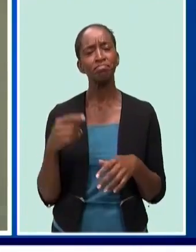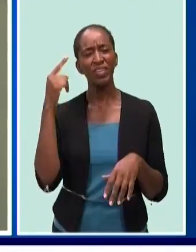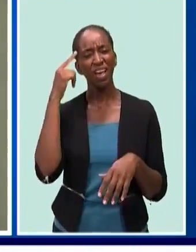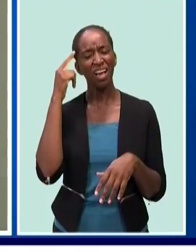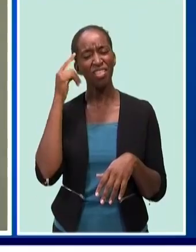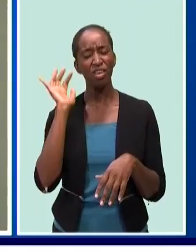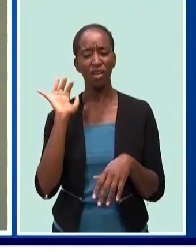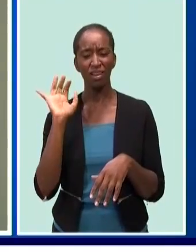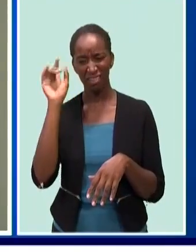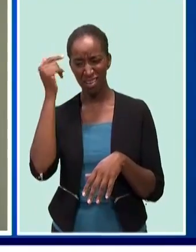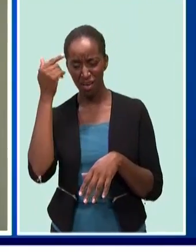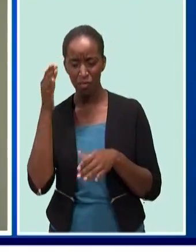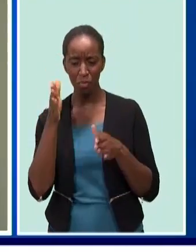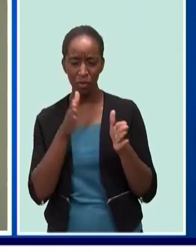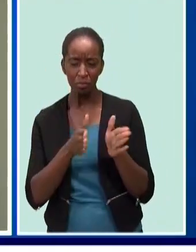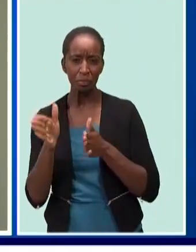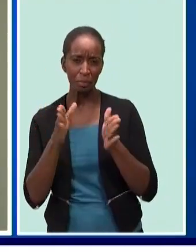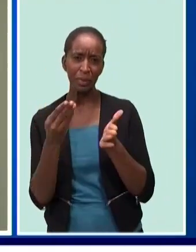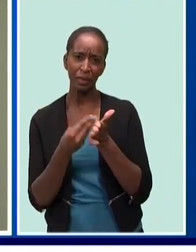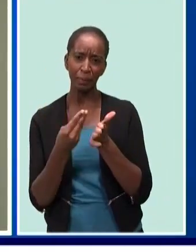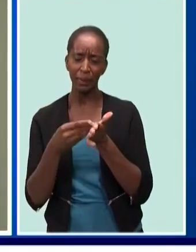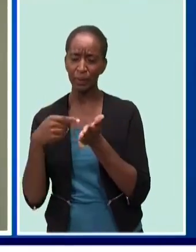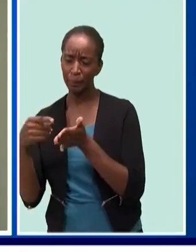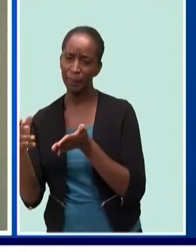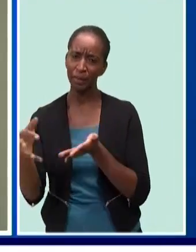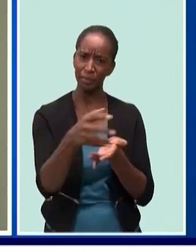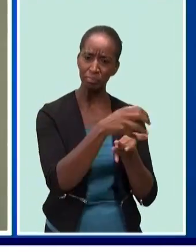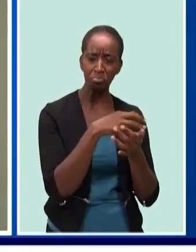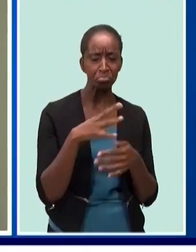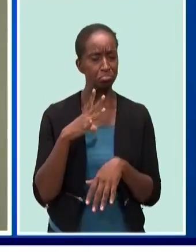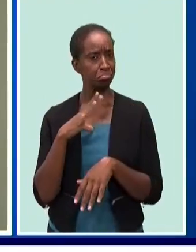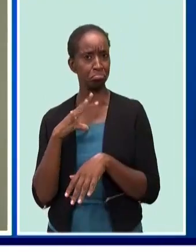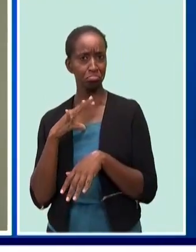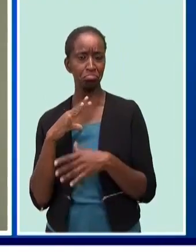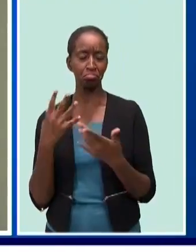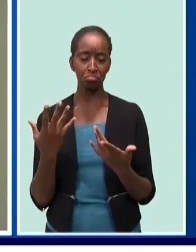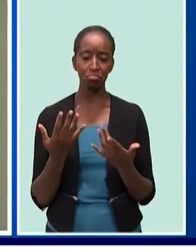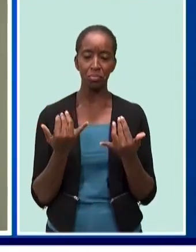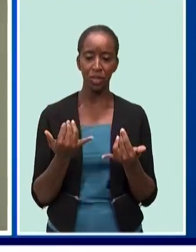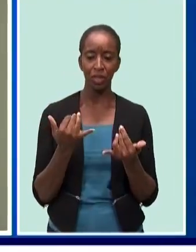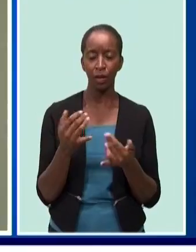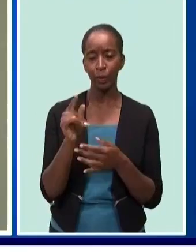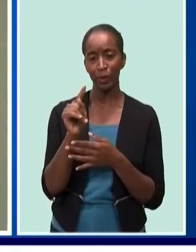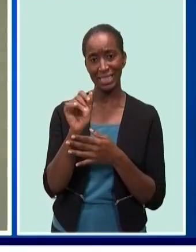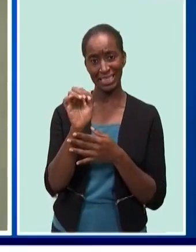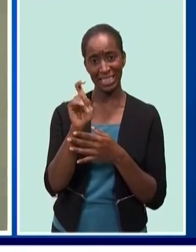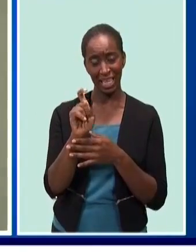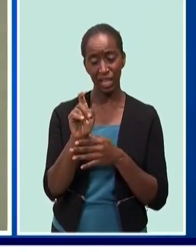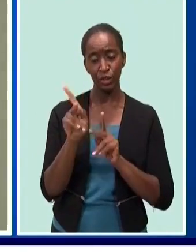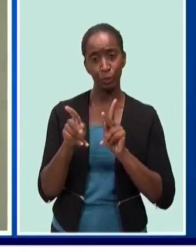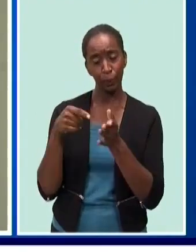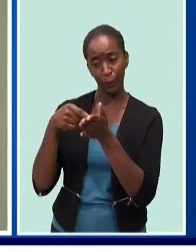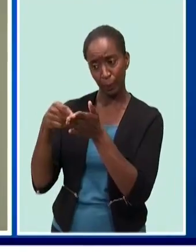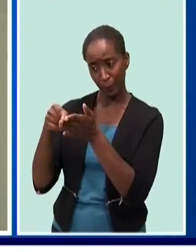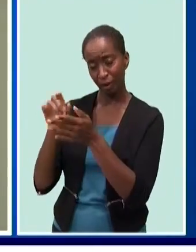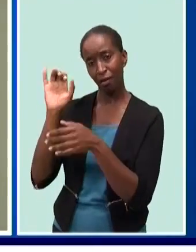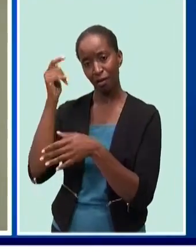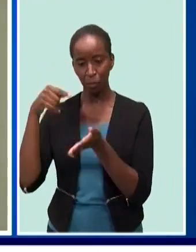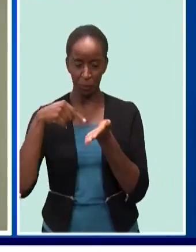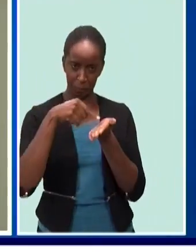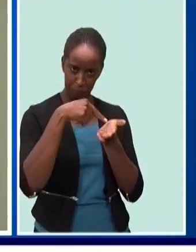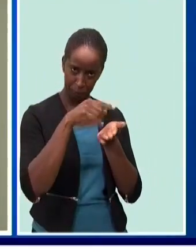comes to catch a bus. And the things that you go stand up something 2 hours and 3 hours to get a bus, to get a bus. So it's really ridiculous to me. I thought it was a